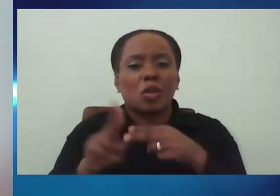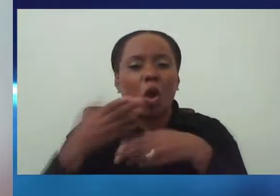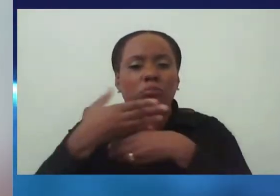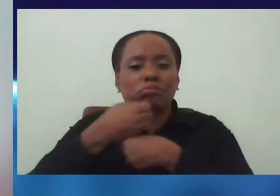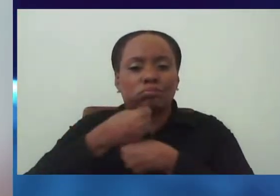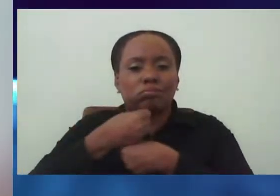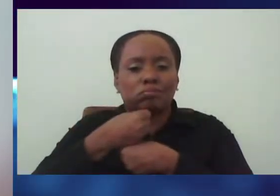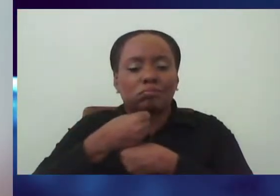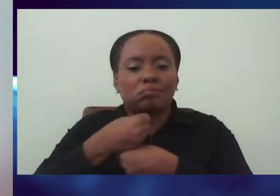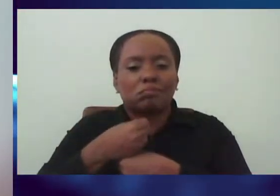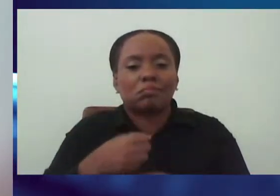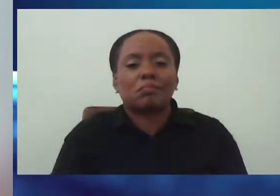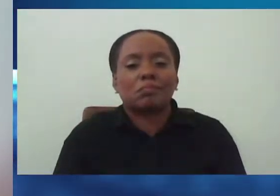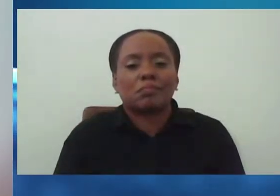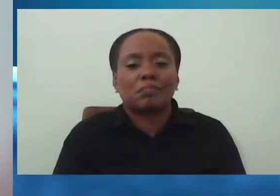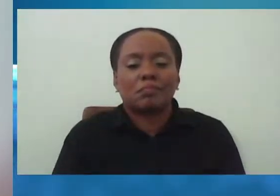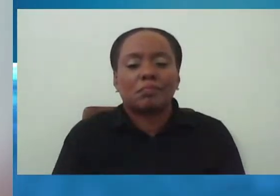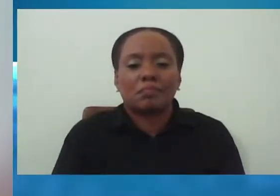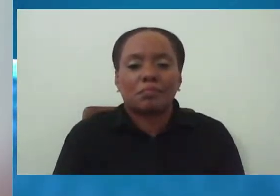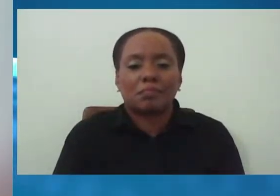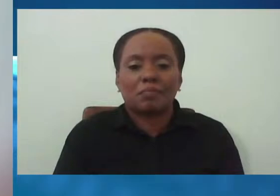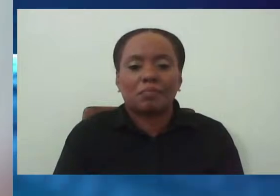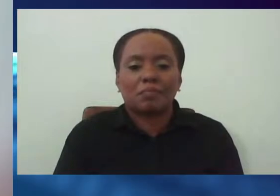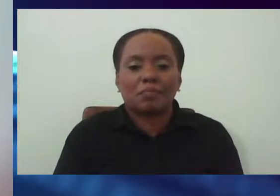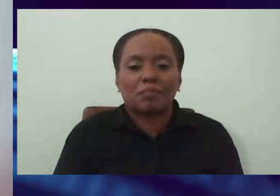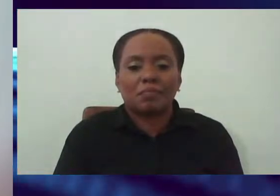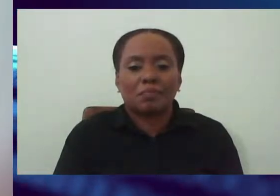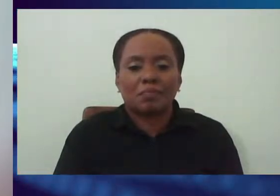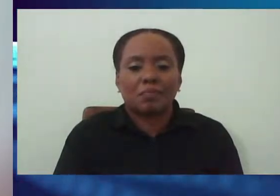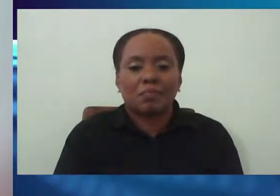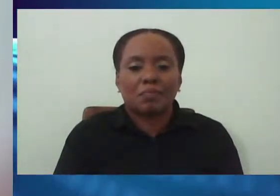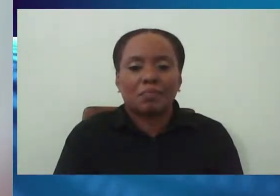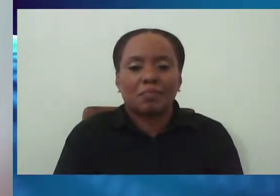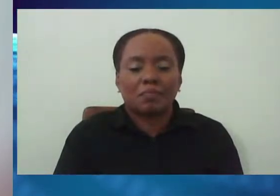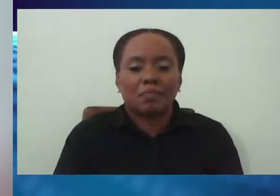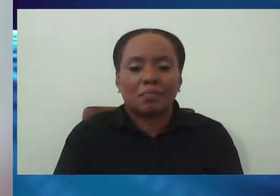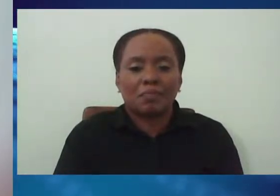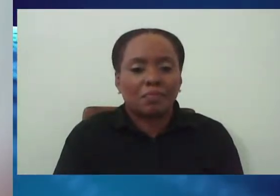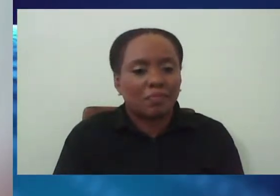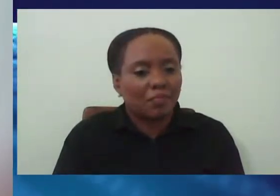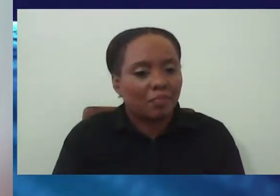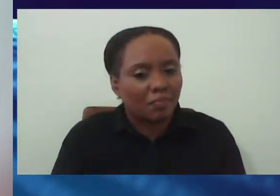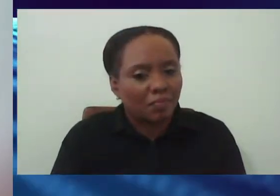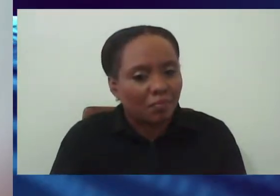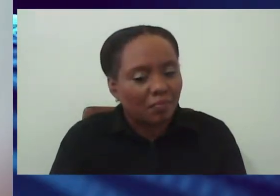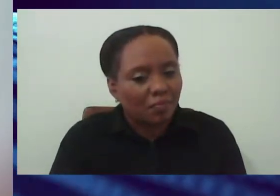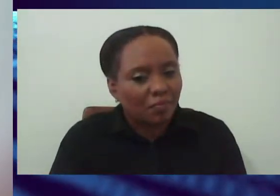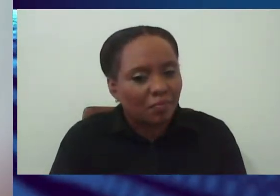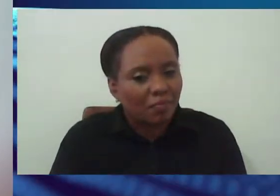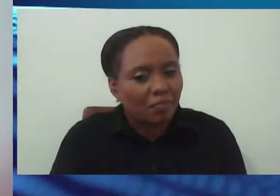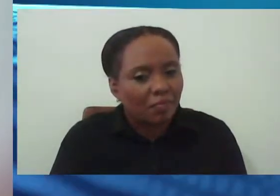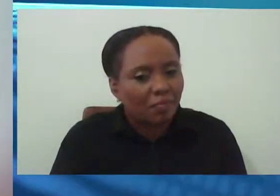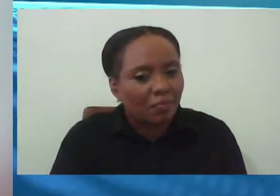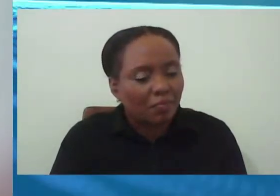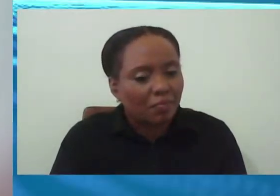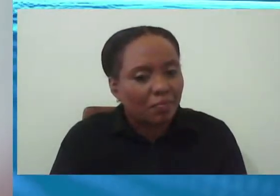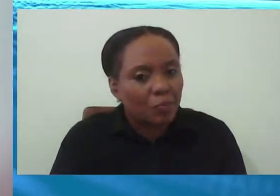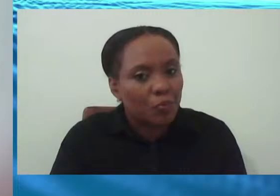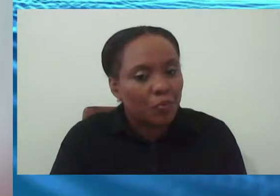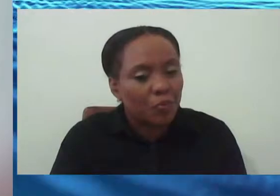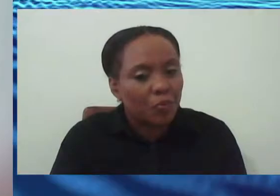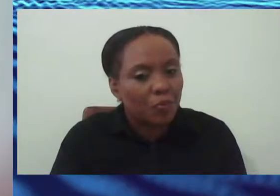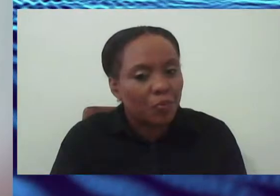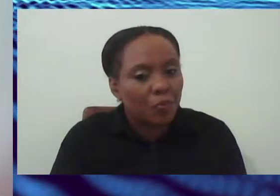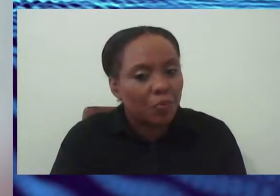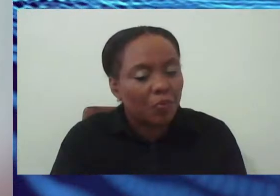we recommend testing at 5 days, or more after a